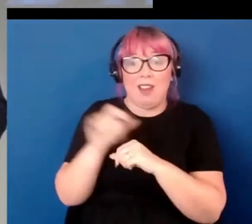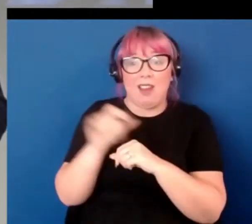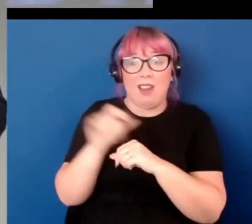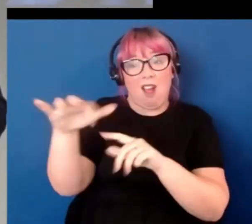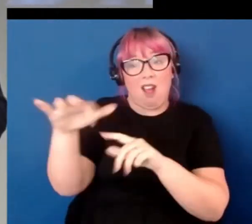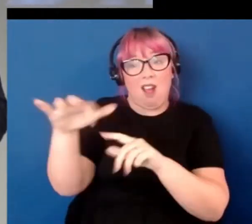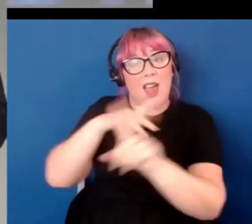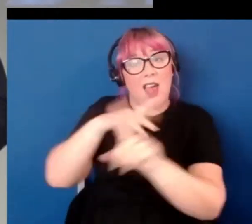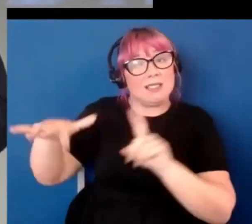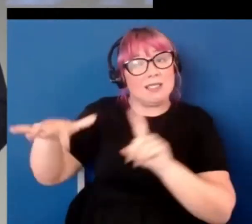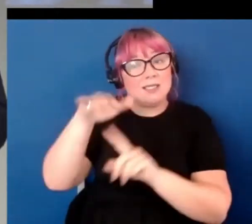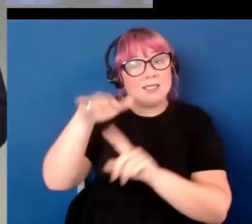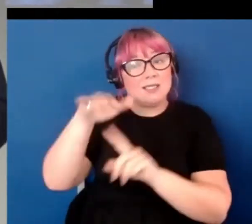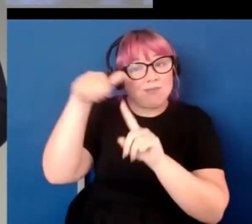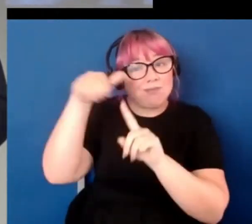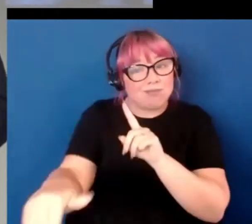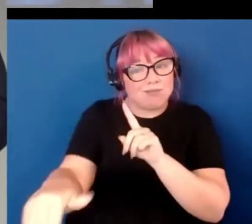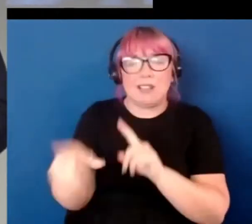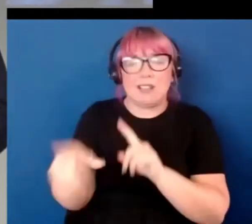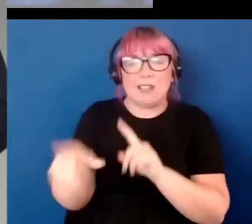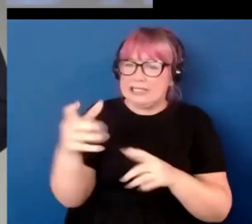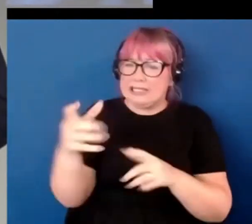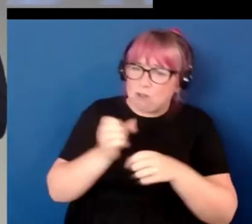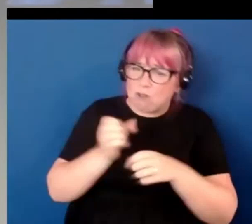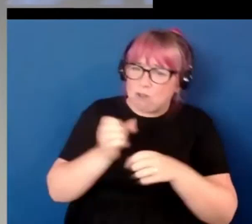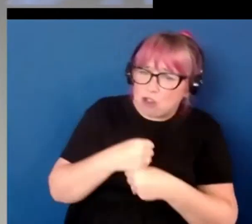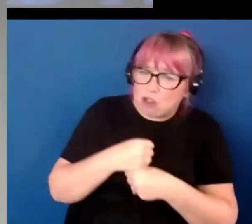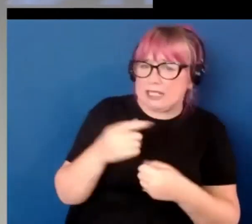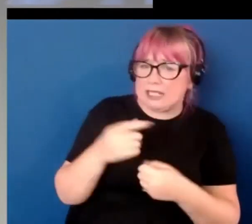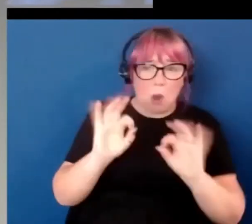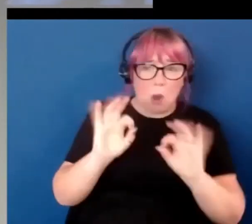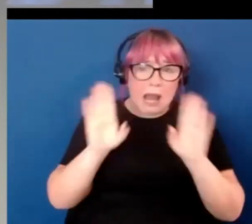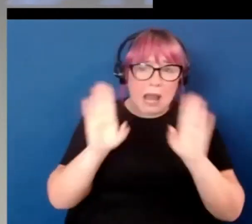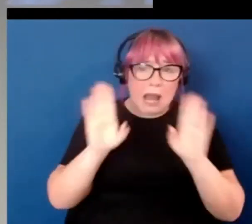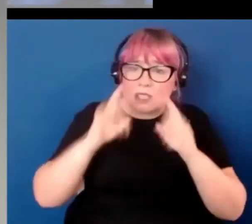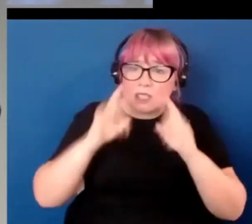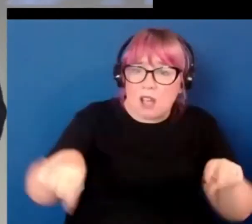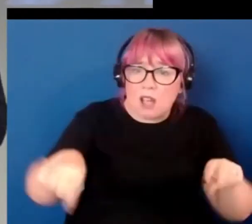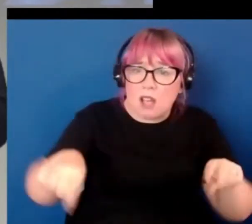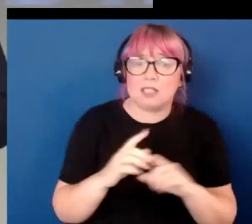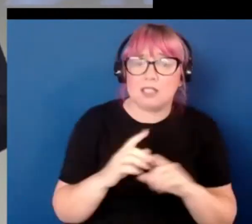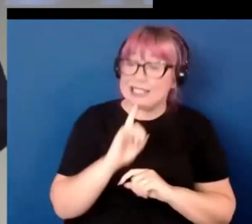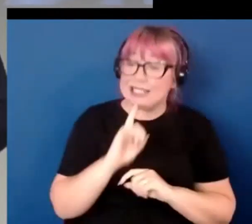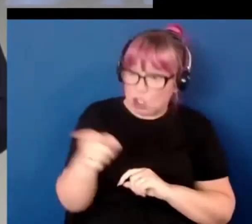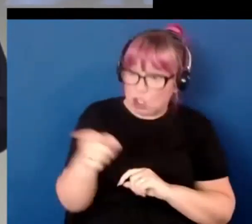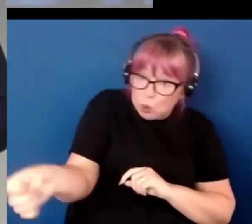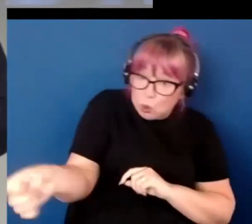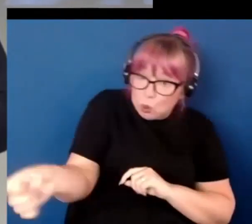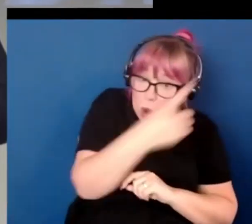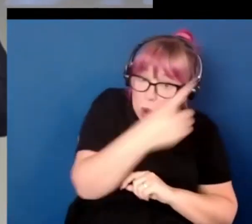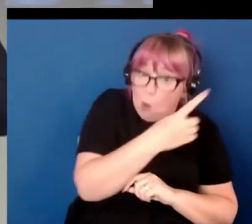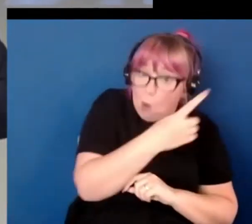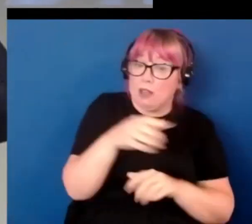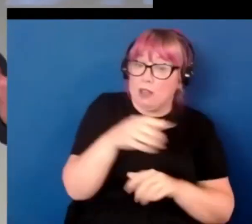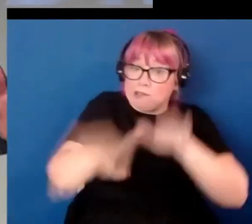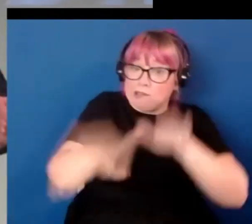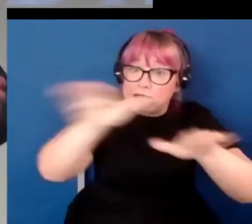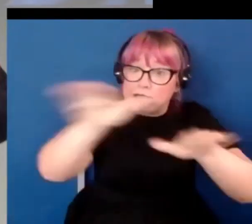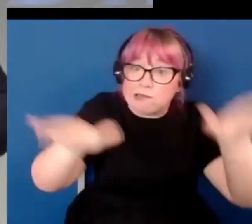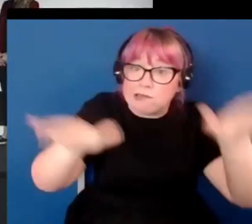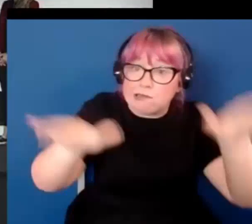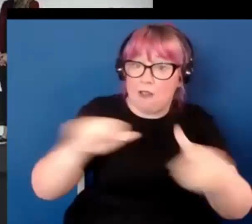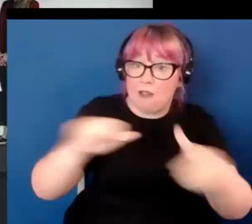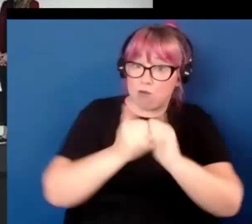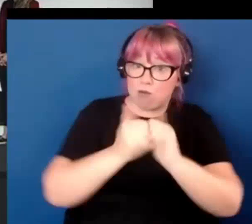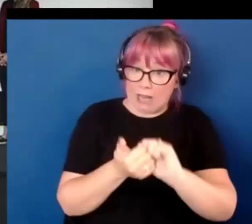any notice. So I said to them, "Go, get as many of your friends as possible. Stand behind me and make as much noise